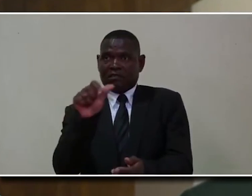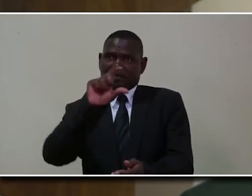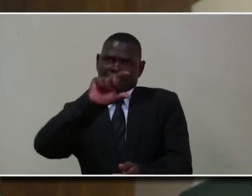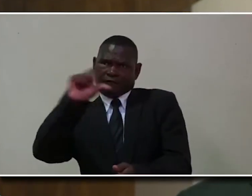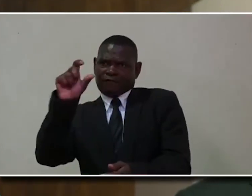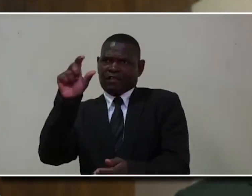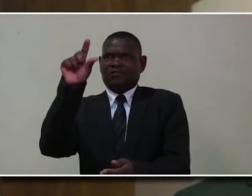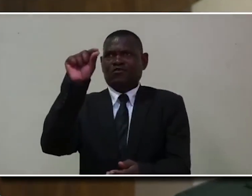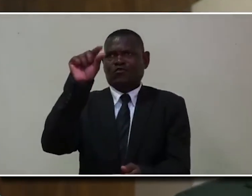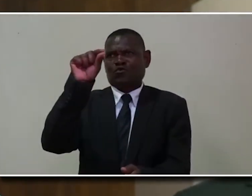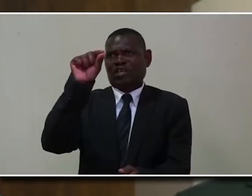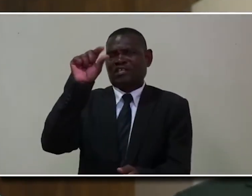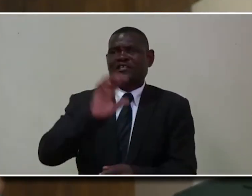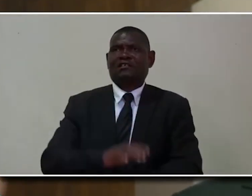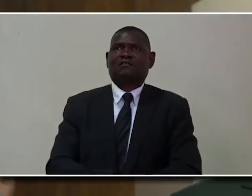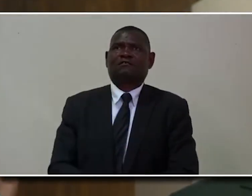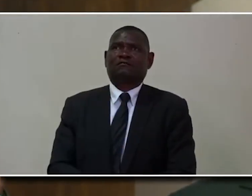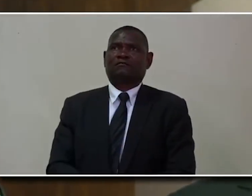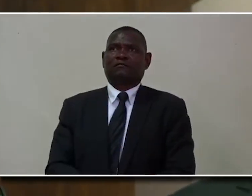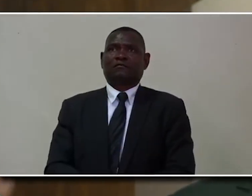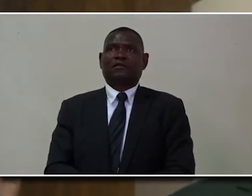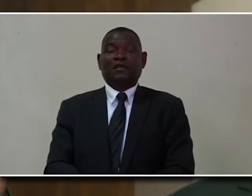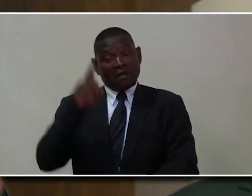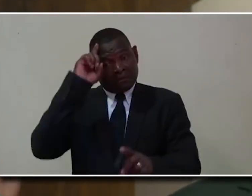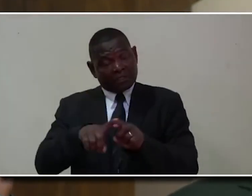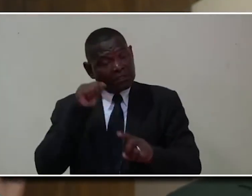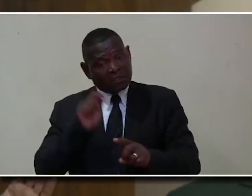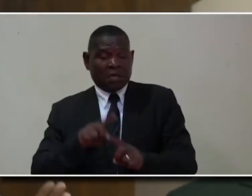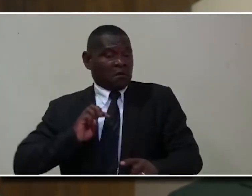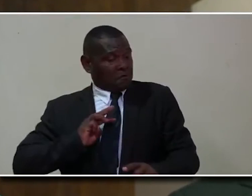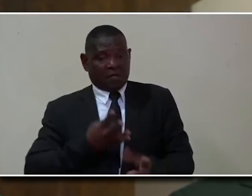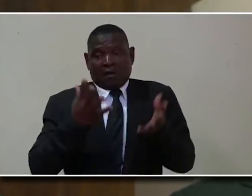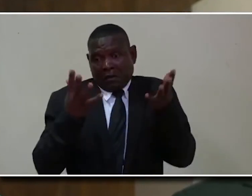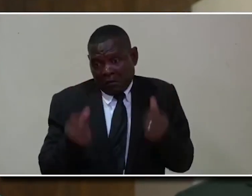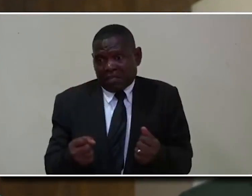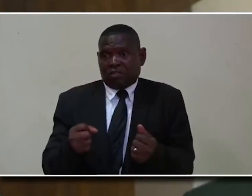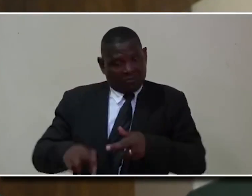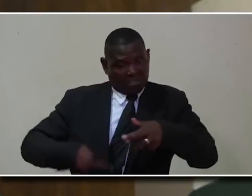So, brothers and sisters, we want to rejoice because our names are written in heaven.